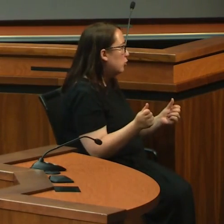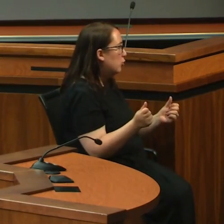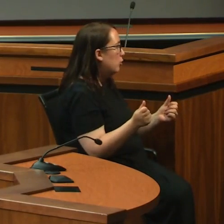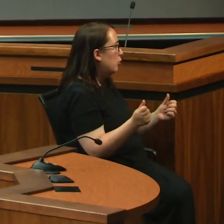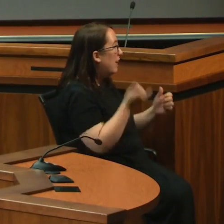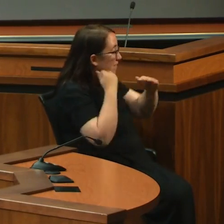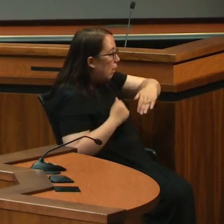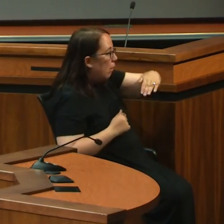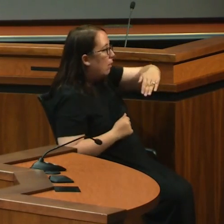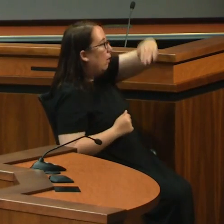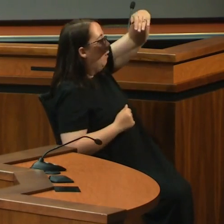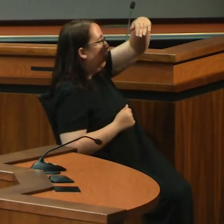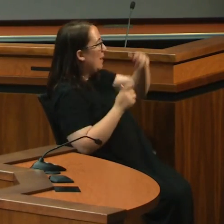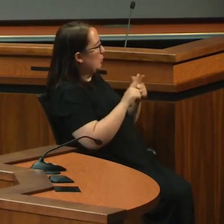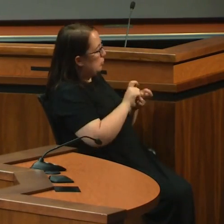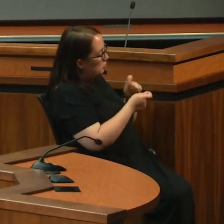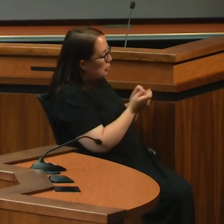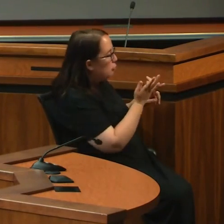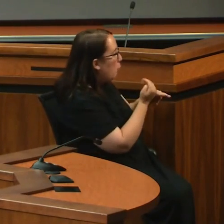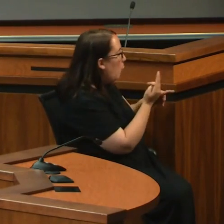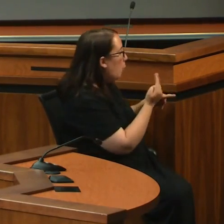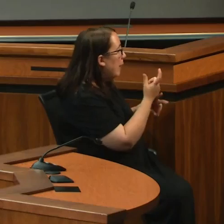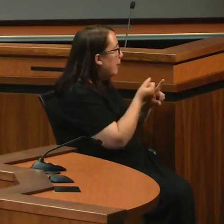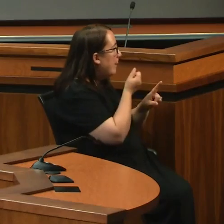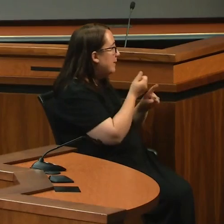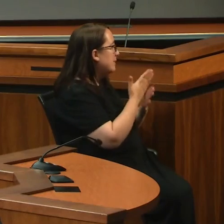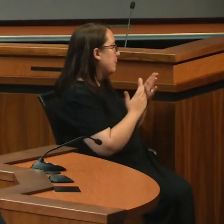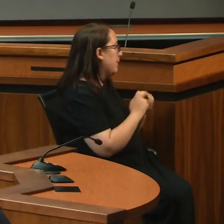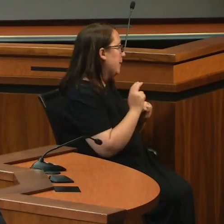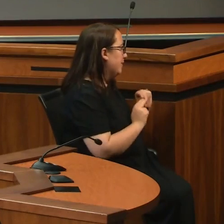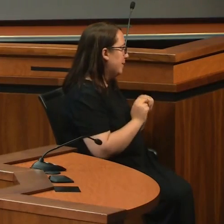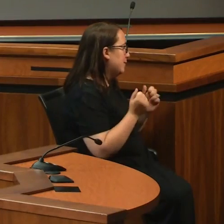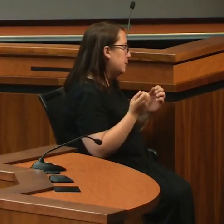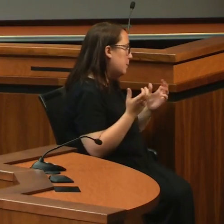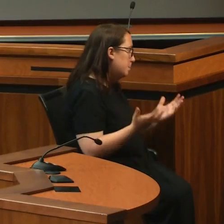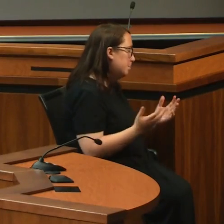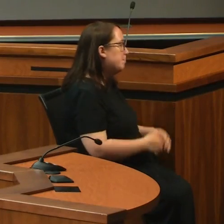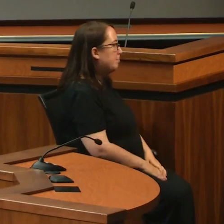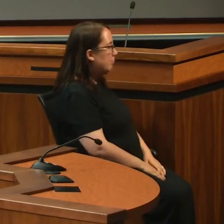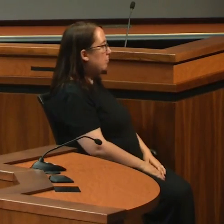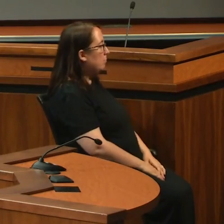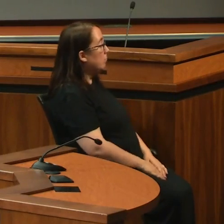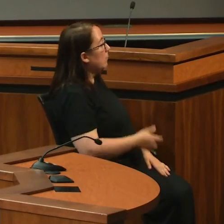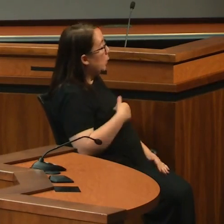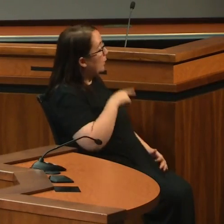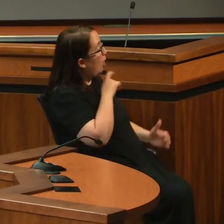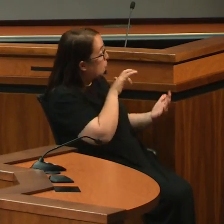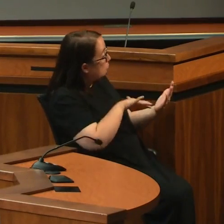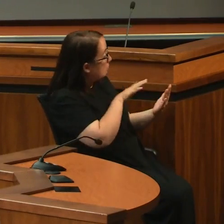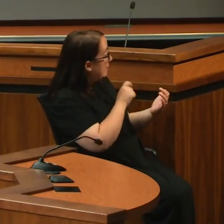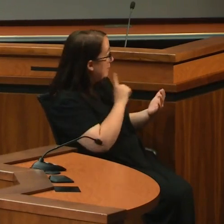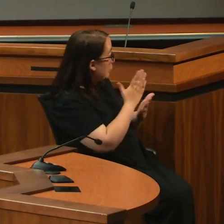talk about changing the roadway elevation and impacting some of the buildings. So there's a, you know, we are looking at it, and it is part